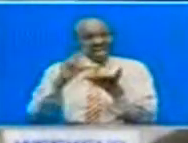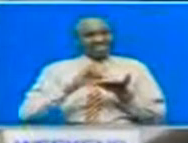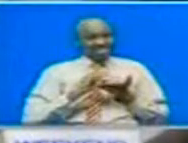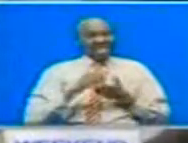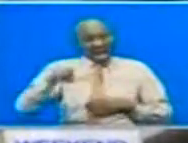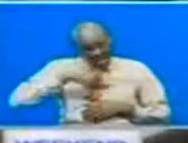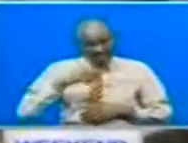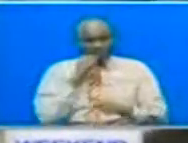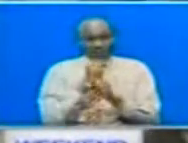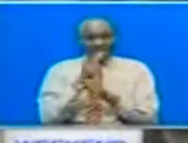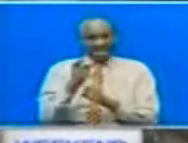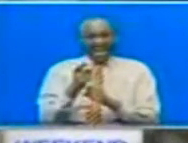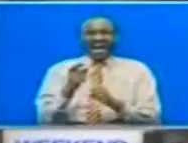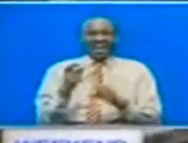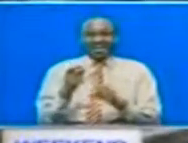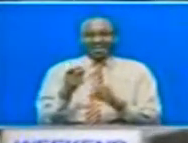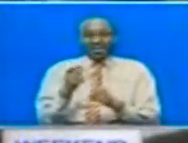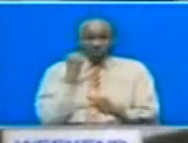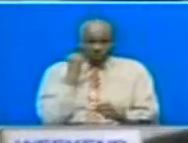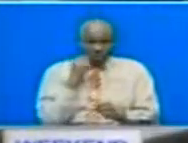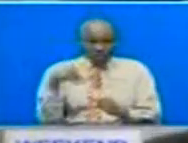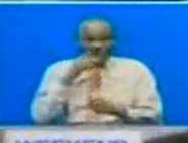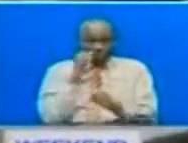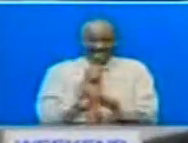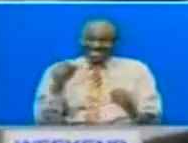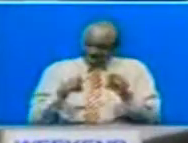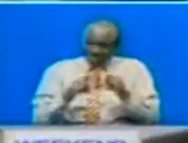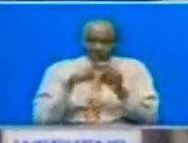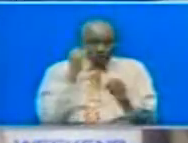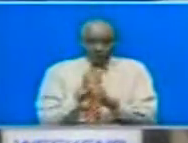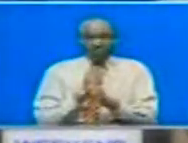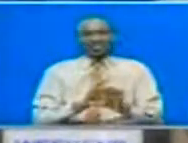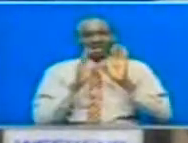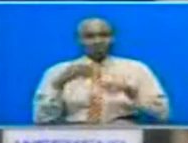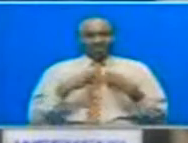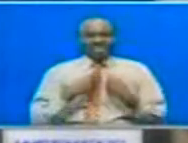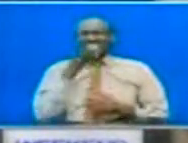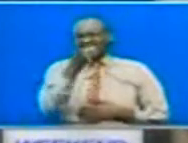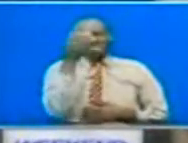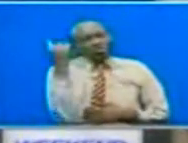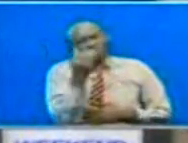ambayo tunafanya, mambo ya, tunafanya the same job, we are denied.